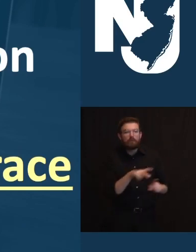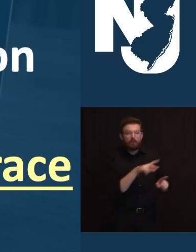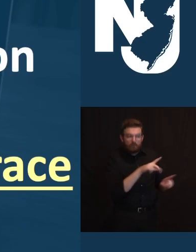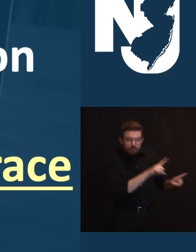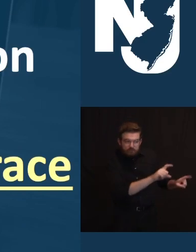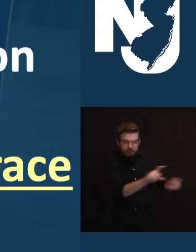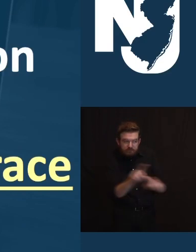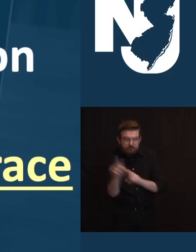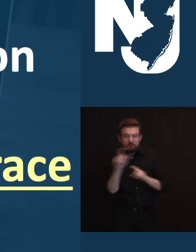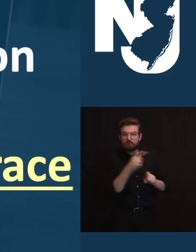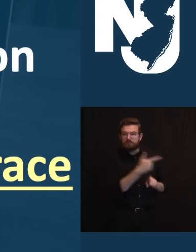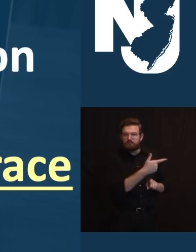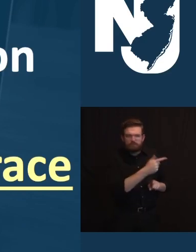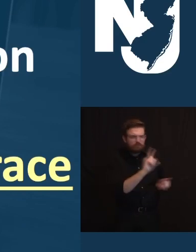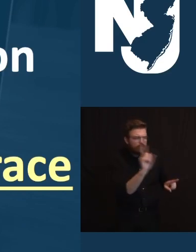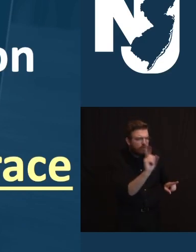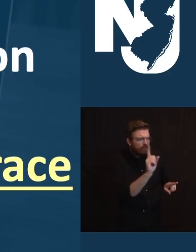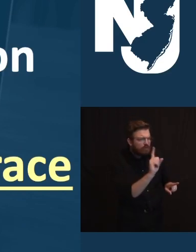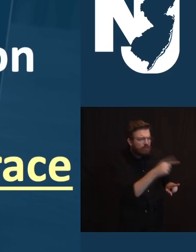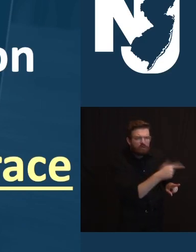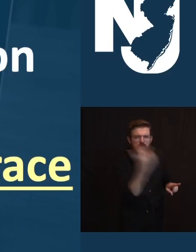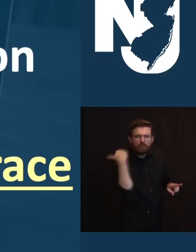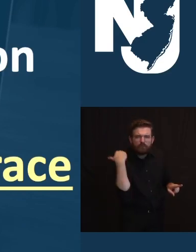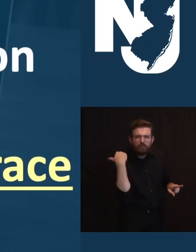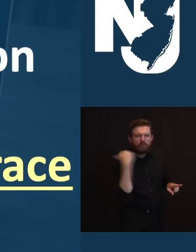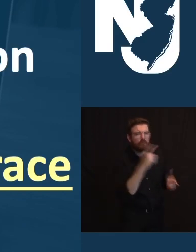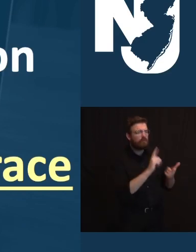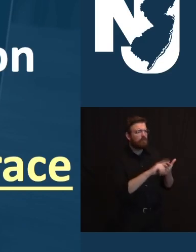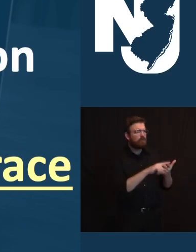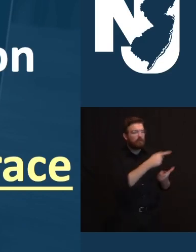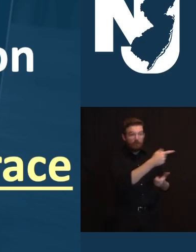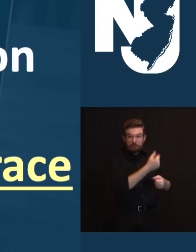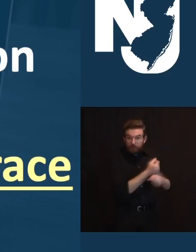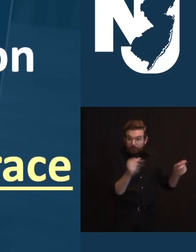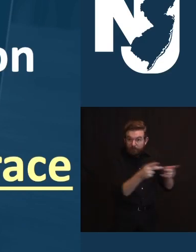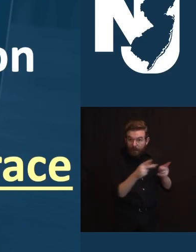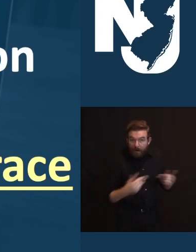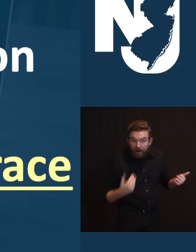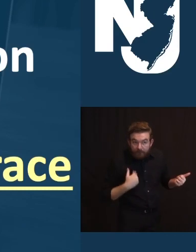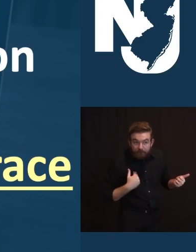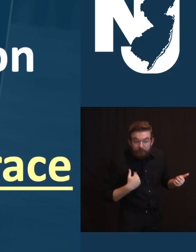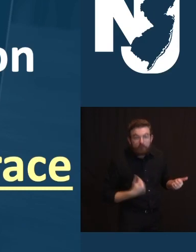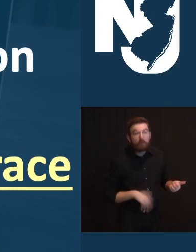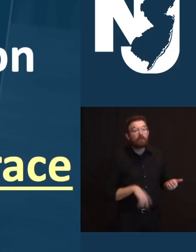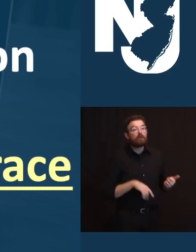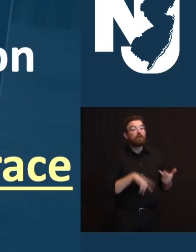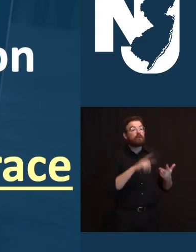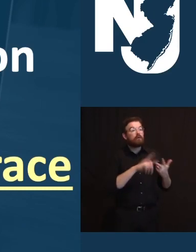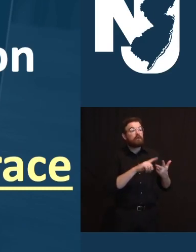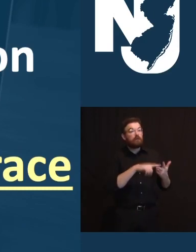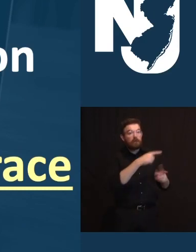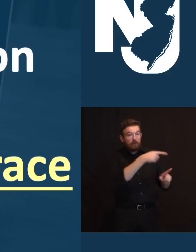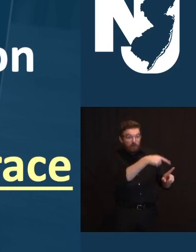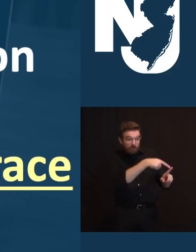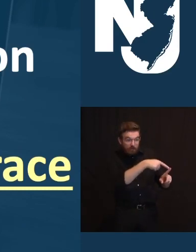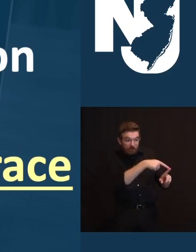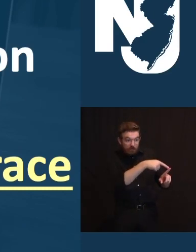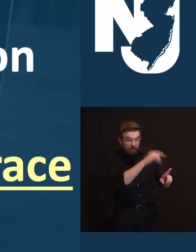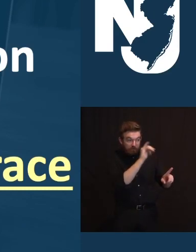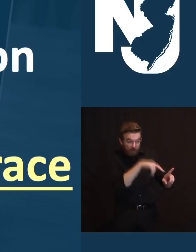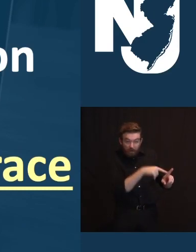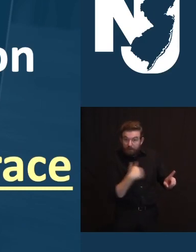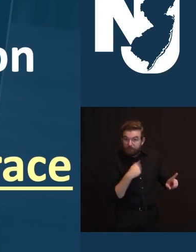which to self-isolate. They ask if the person who has been exposed has a private bathroom. They ask whether the person who has been